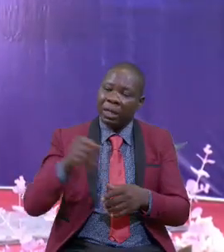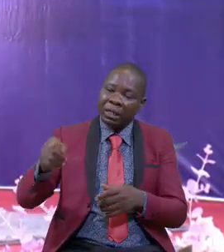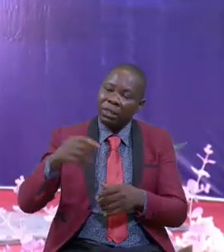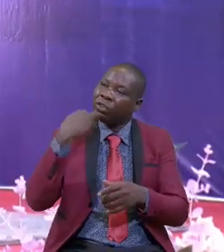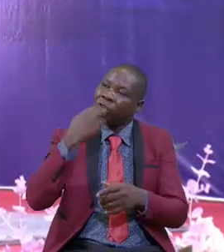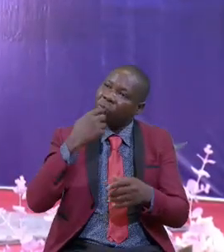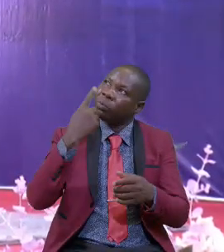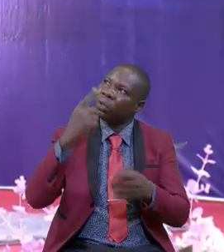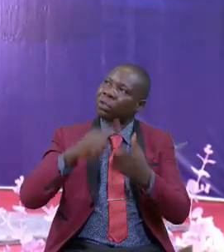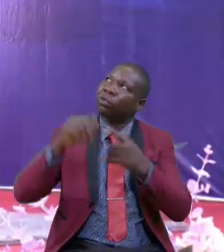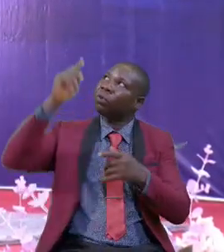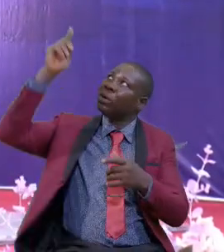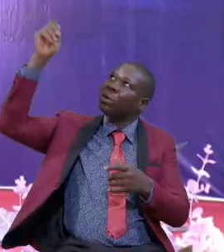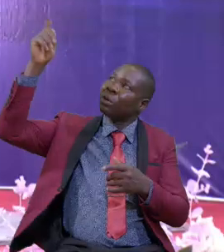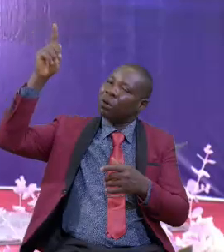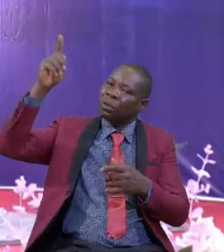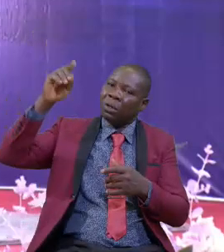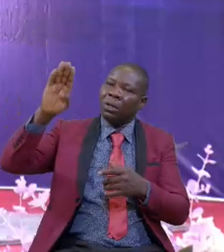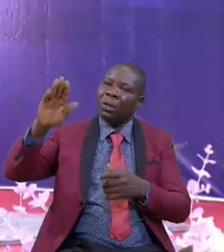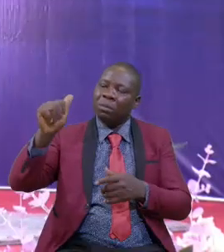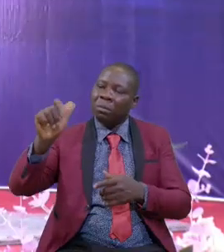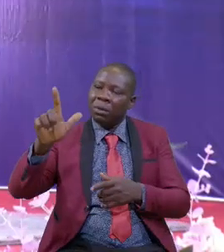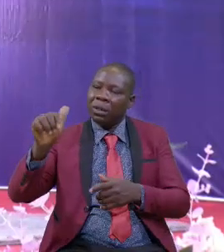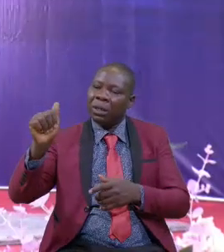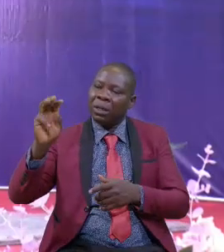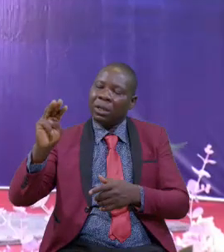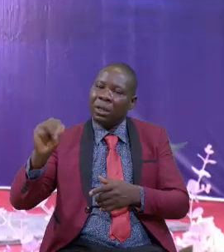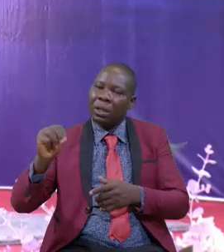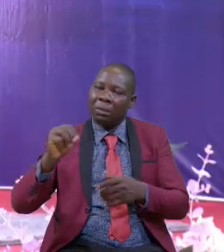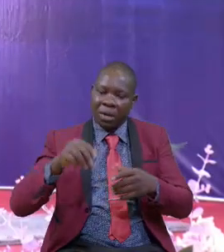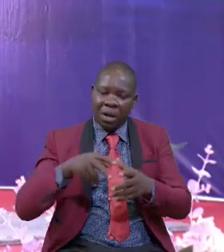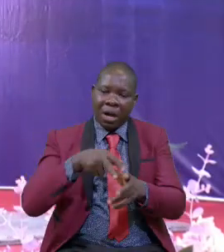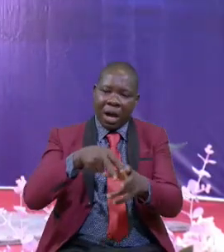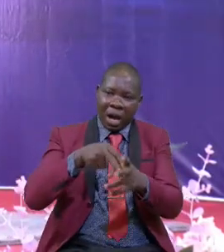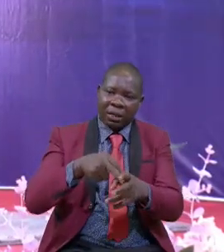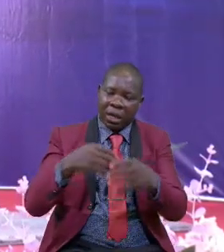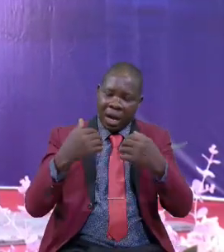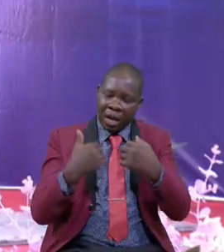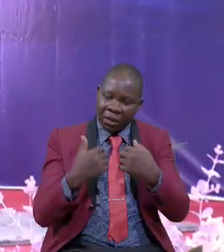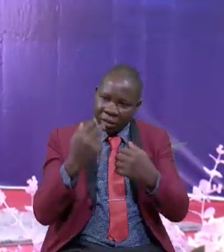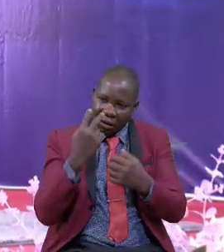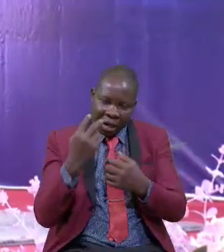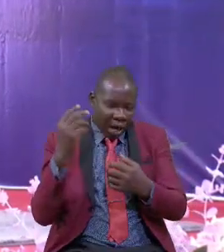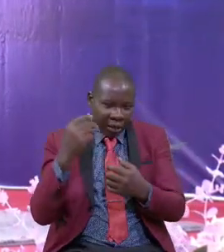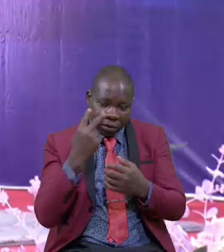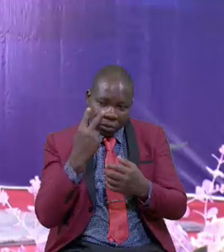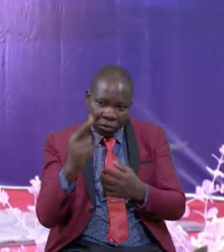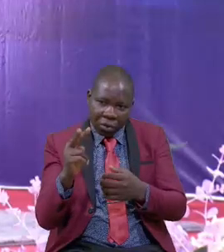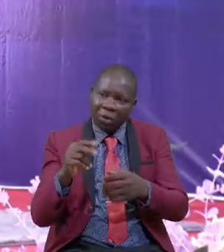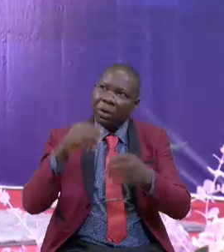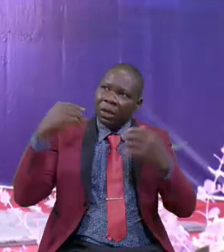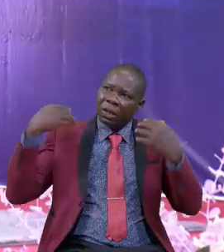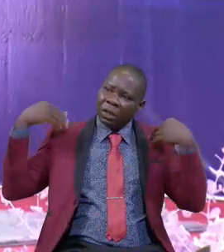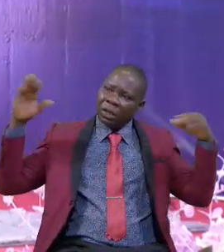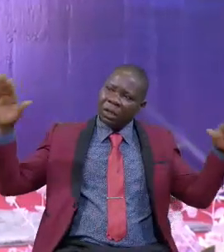saw an angel. Balaam had a miracle that no other person had had. The